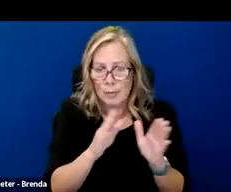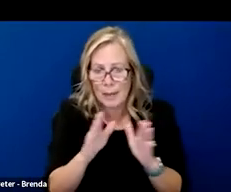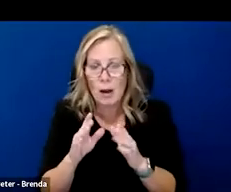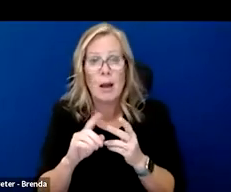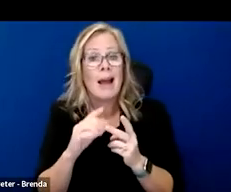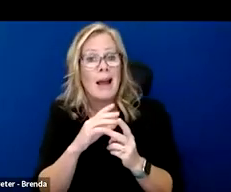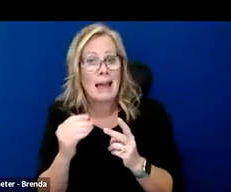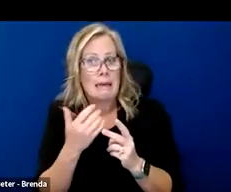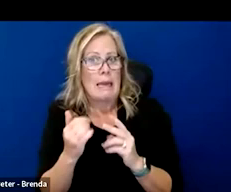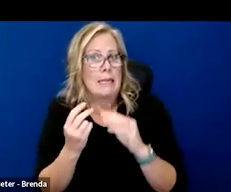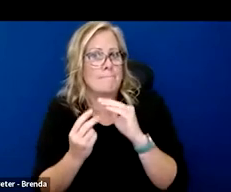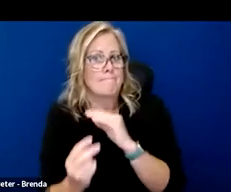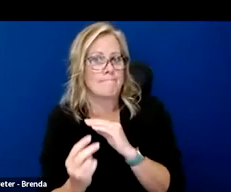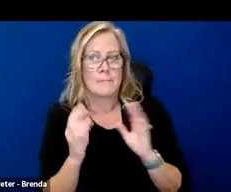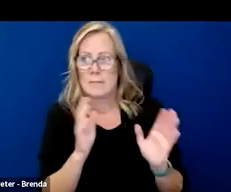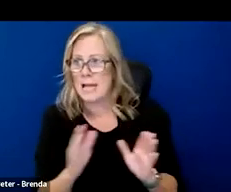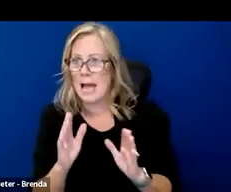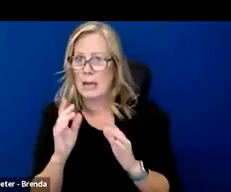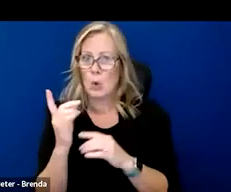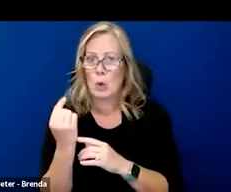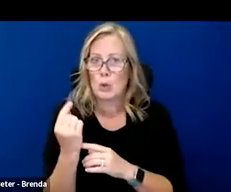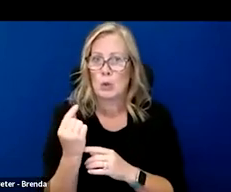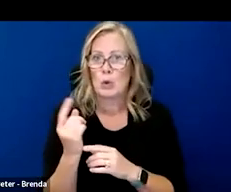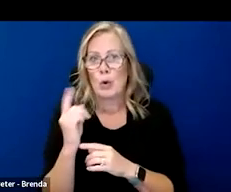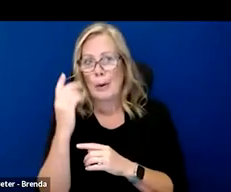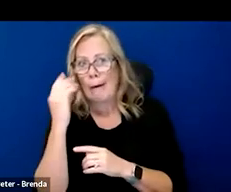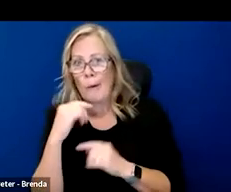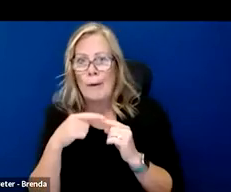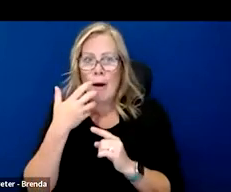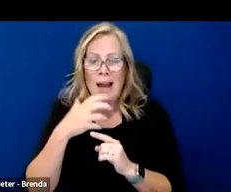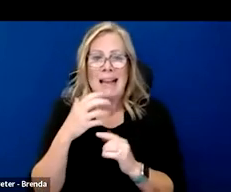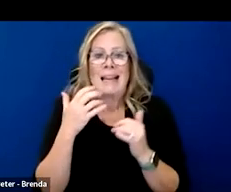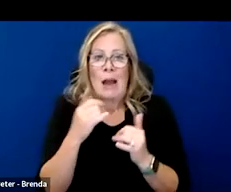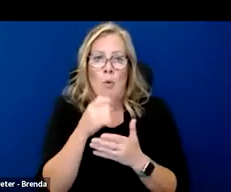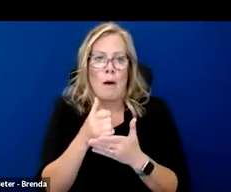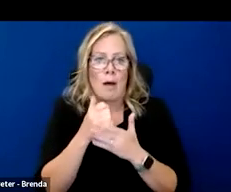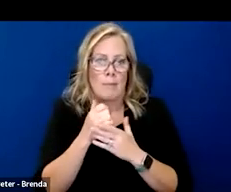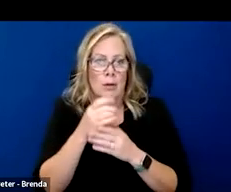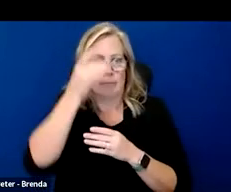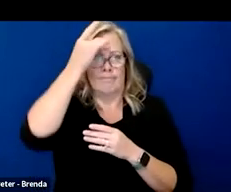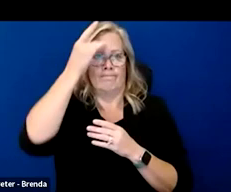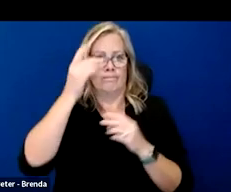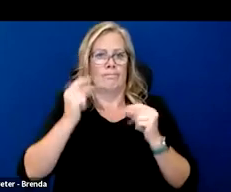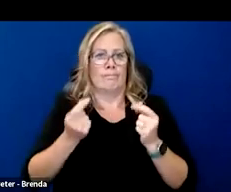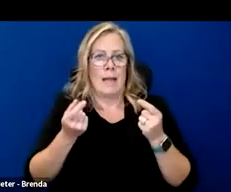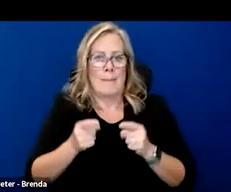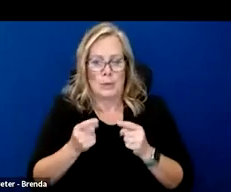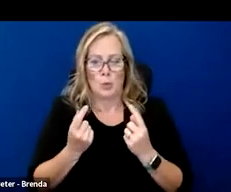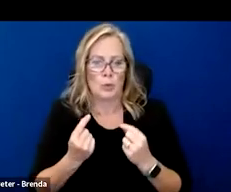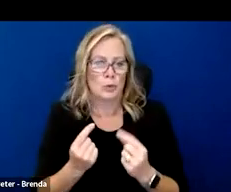well. Mm-hmm. Yeah, thanks, Sarah. And Dr. Schwandt, we experienced the heat dome